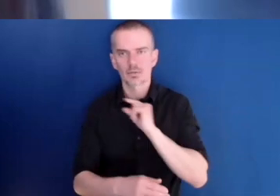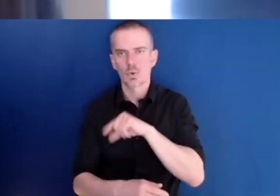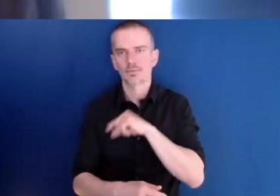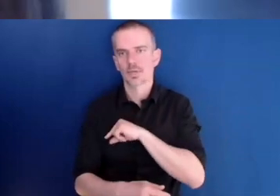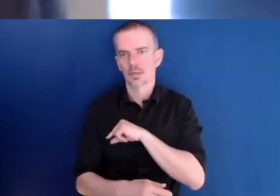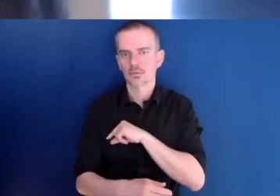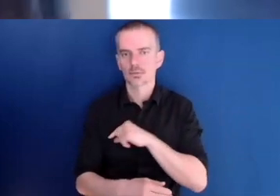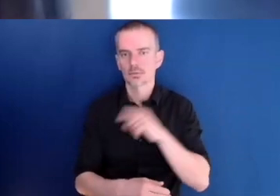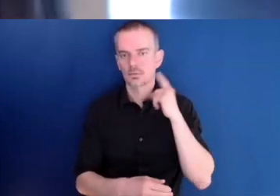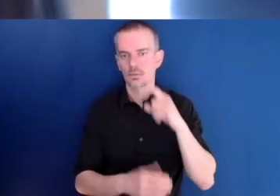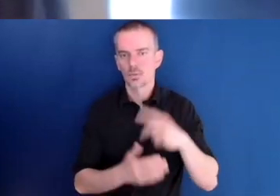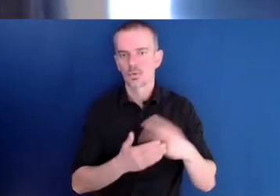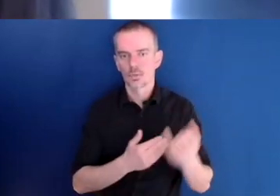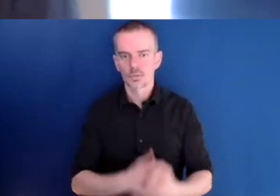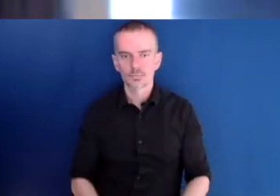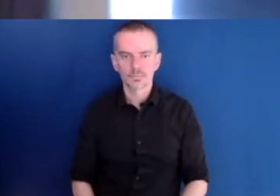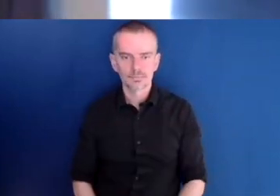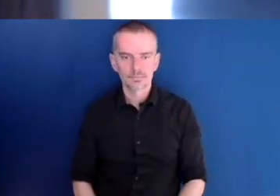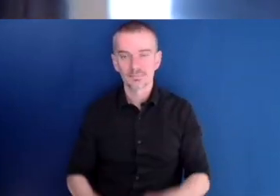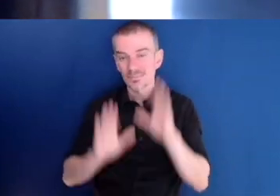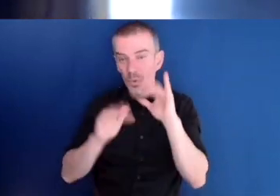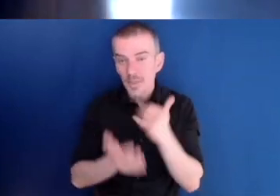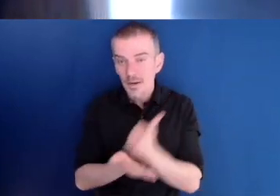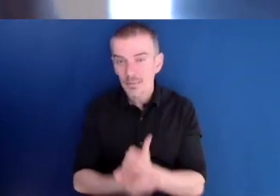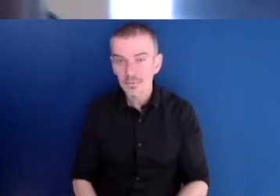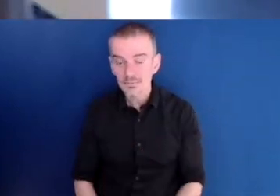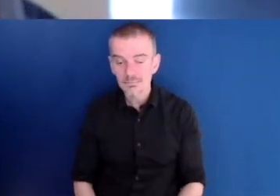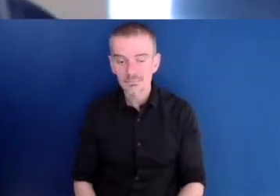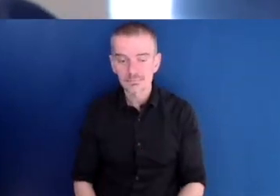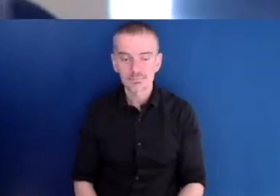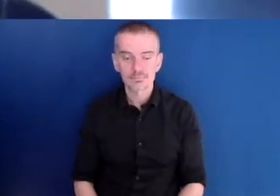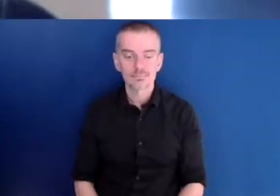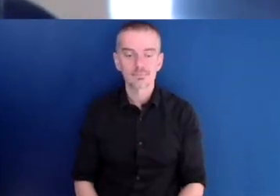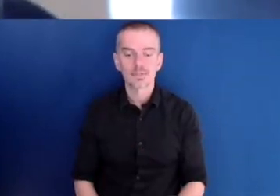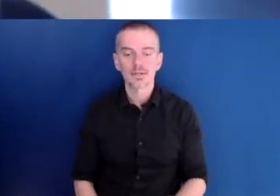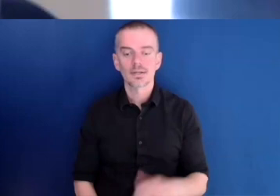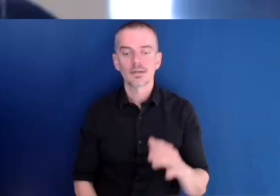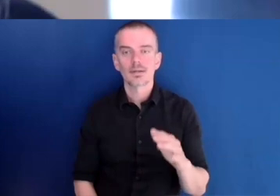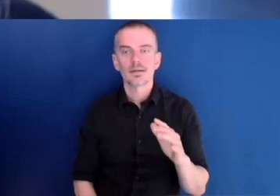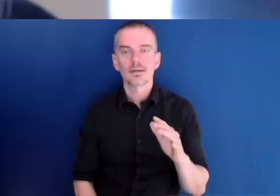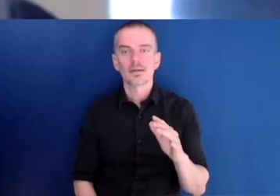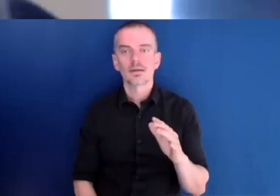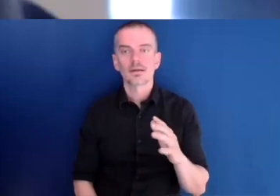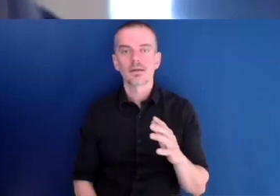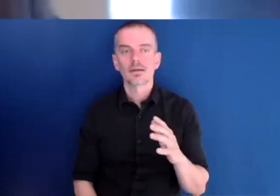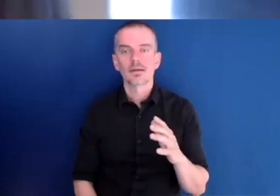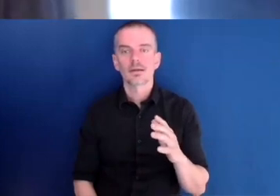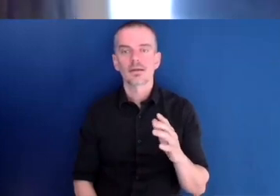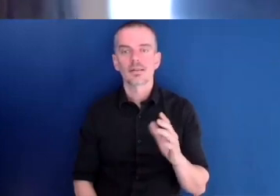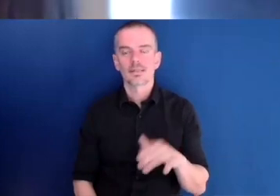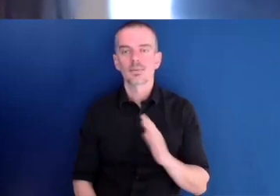the project. So I hope that helps. So that was our last